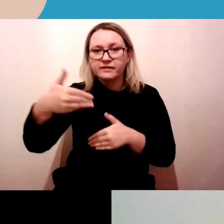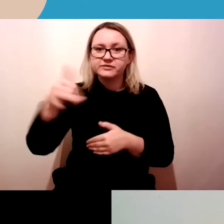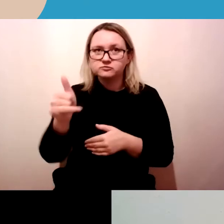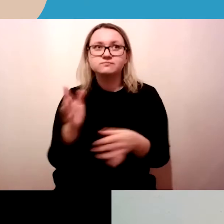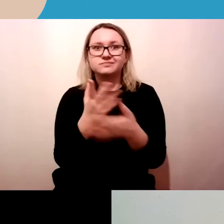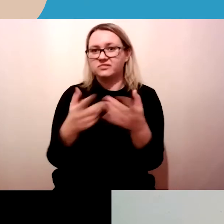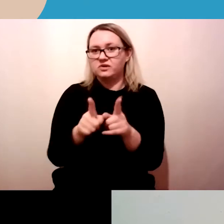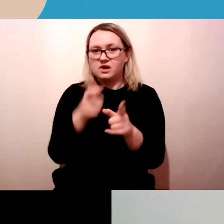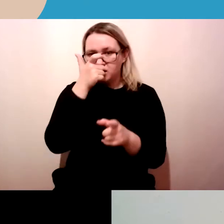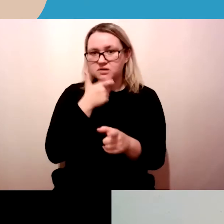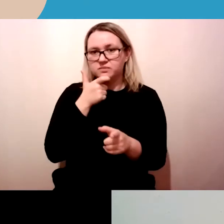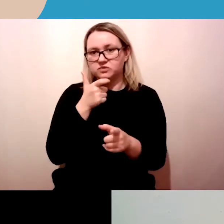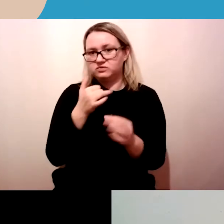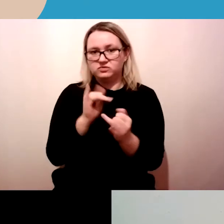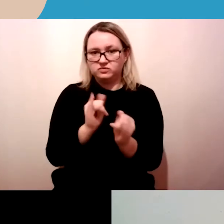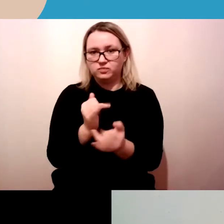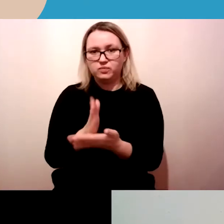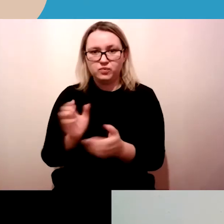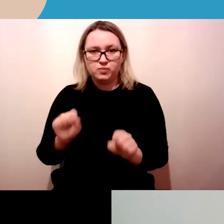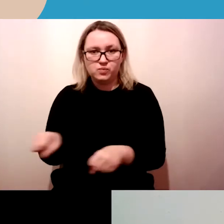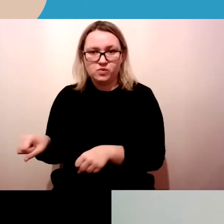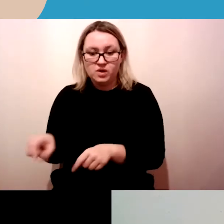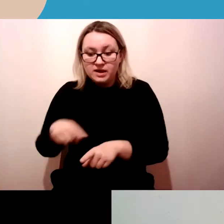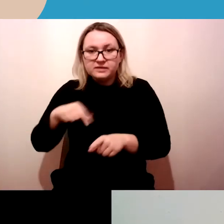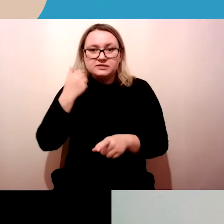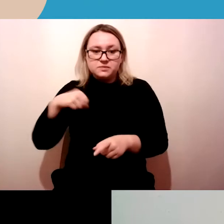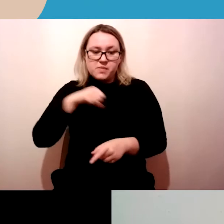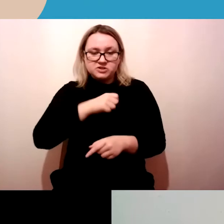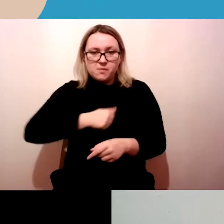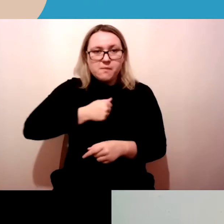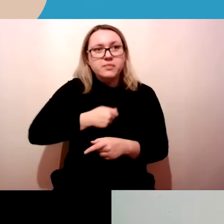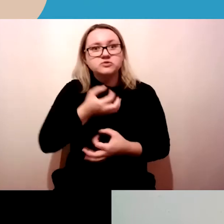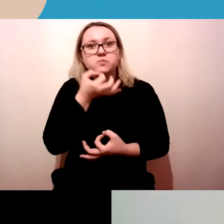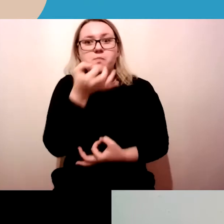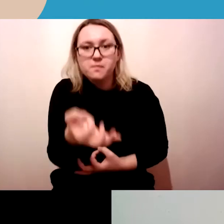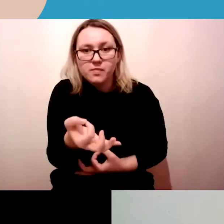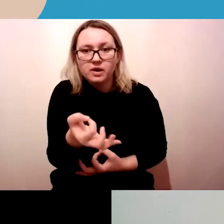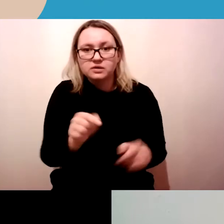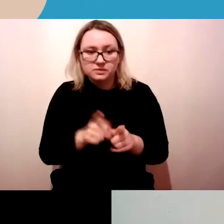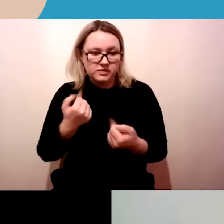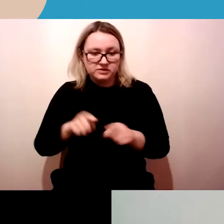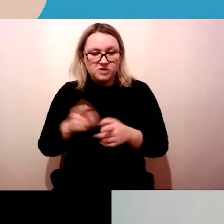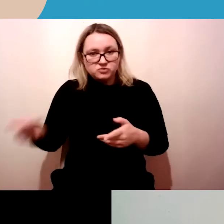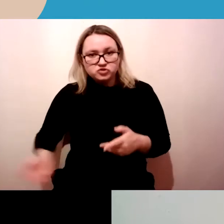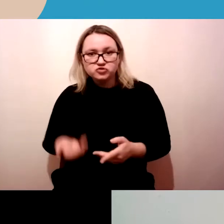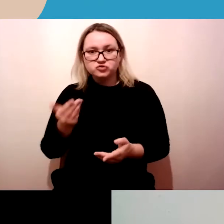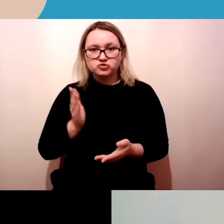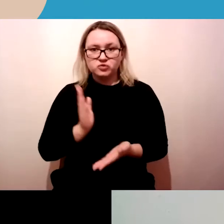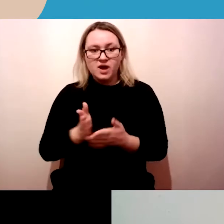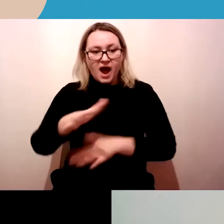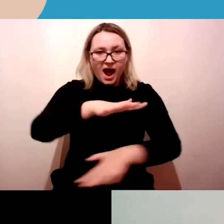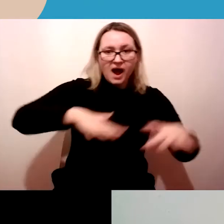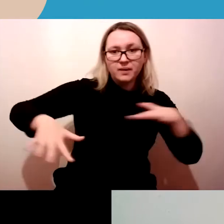And this might have very serious implications on the life of those children,